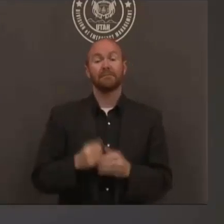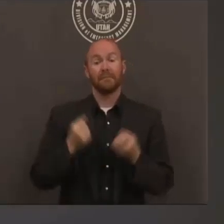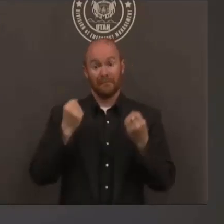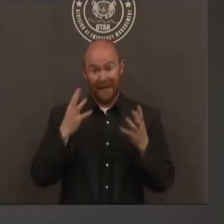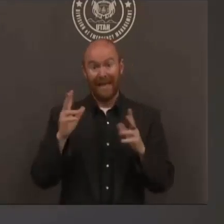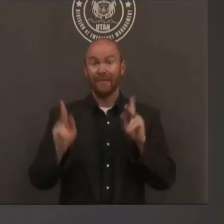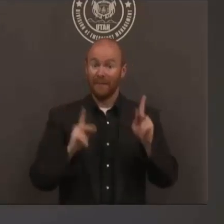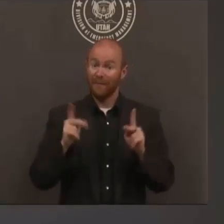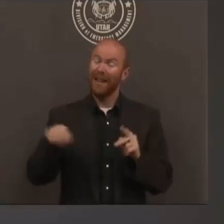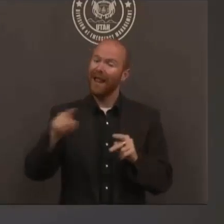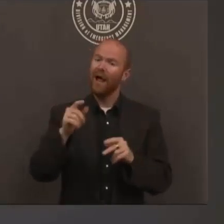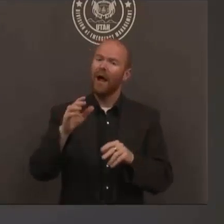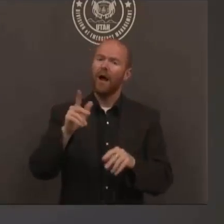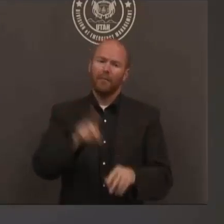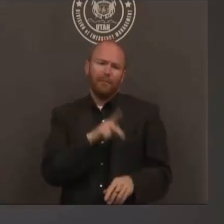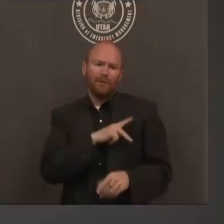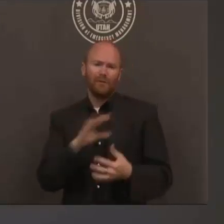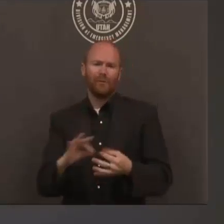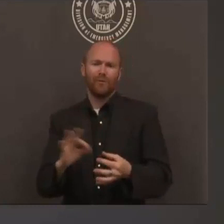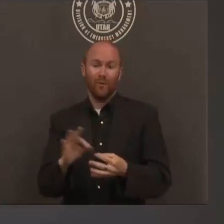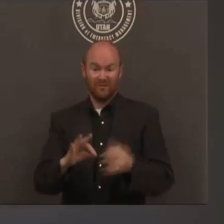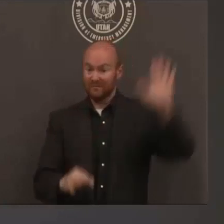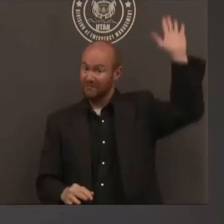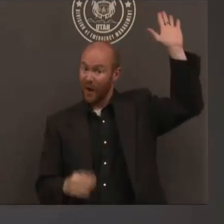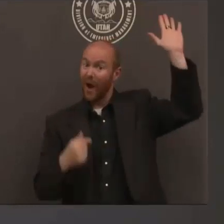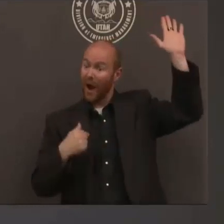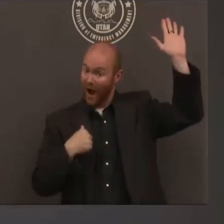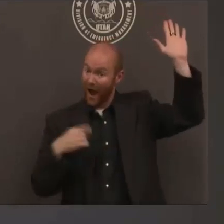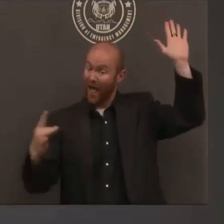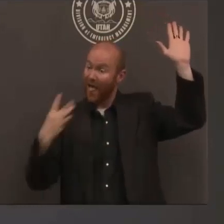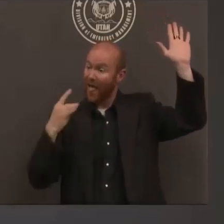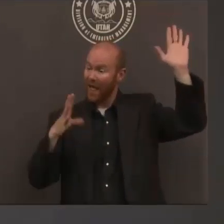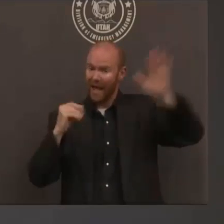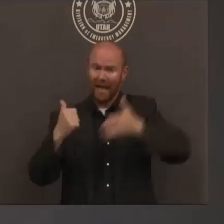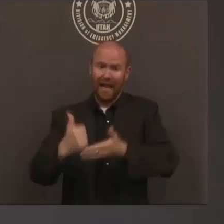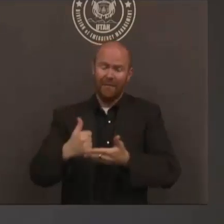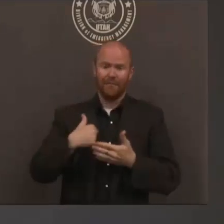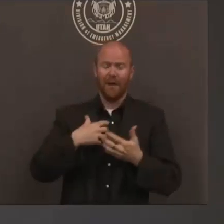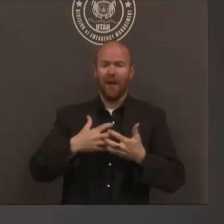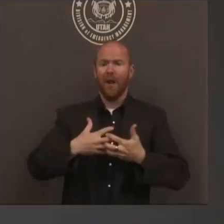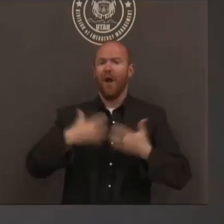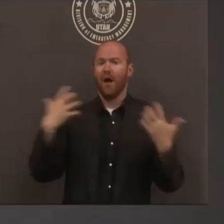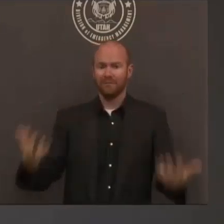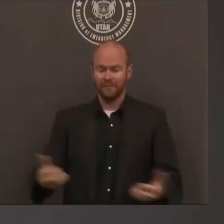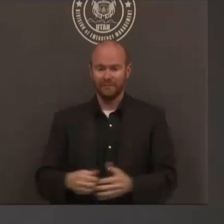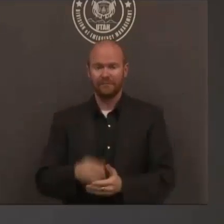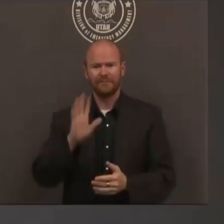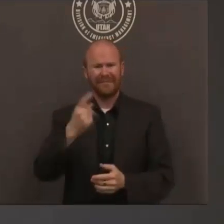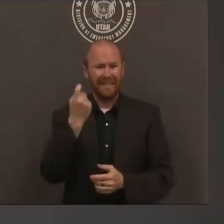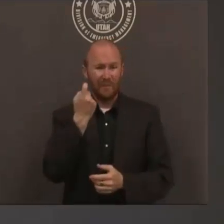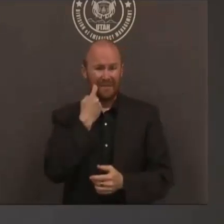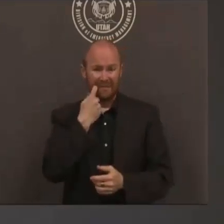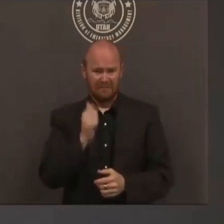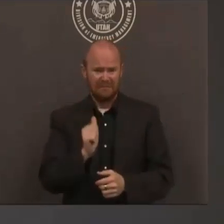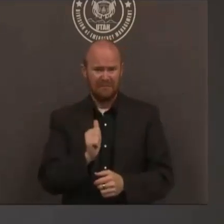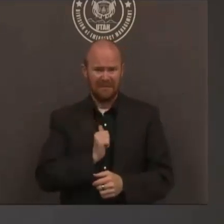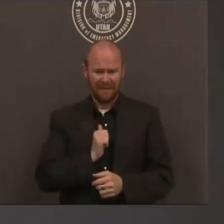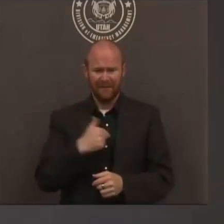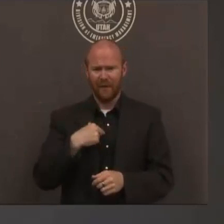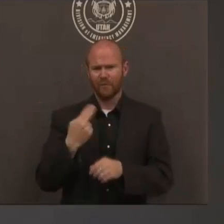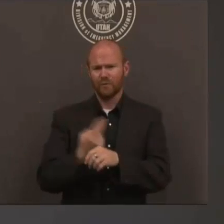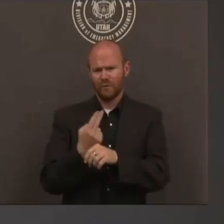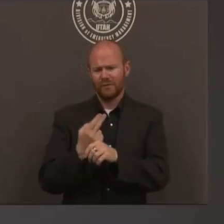it helped me, and I just got through going through the last couple of years on a drug that, it was